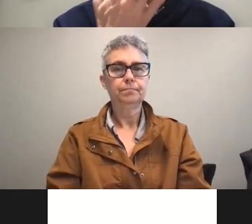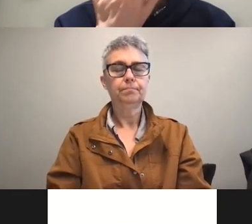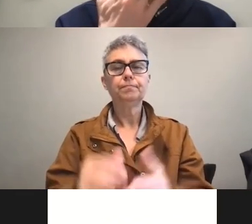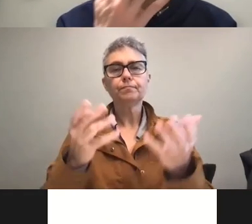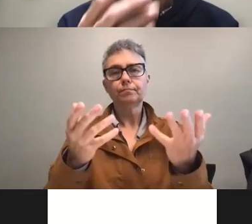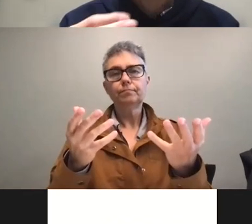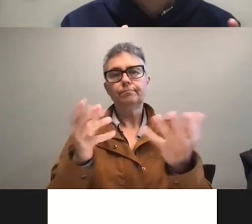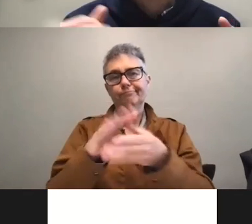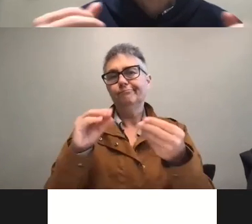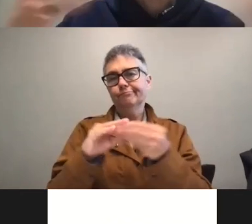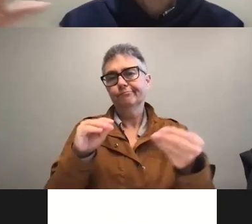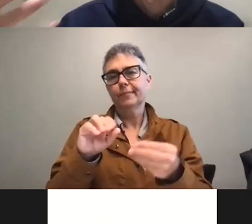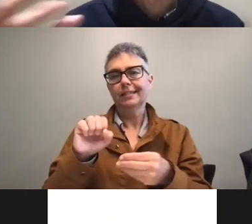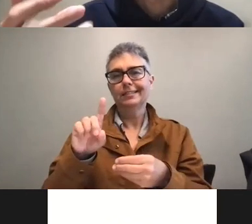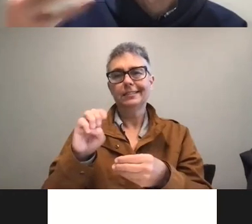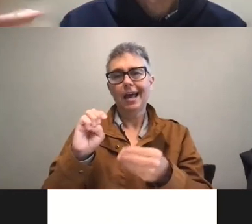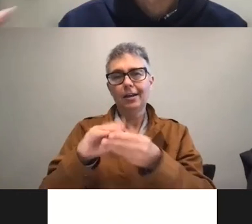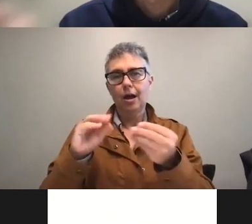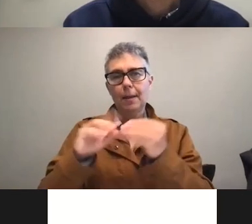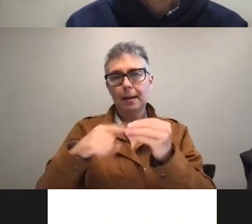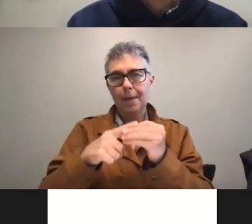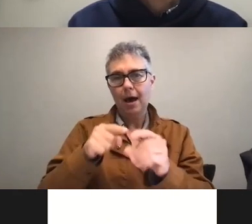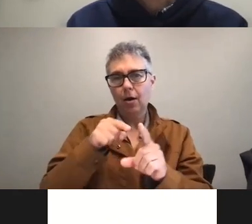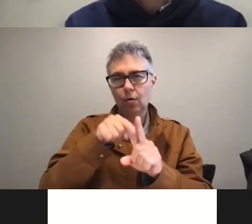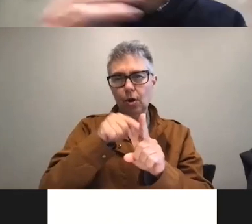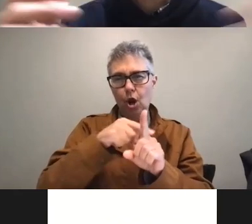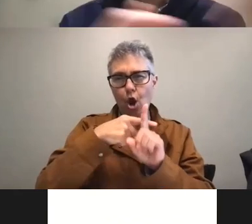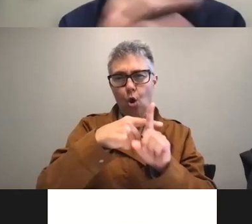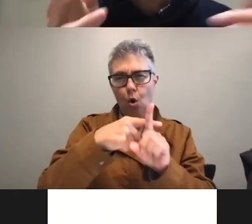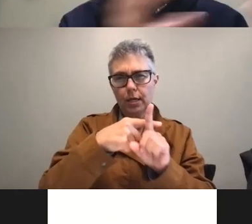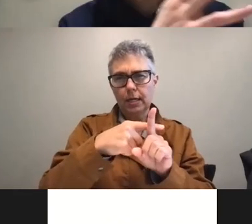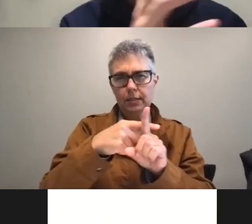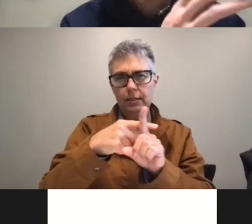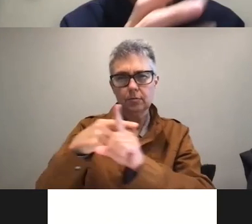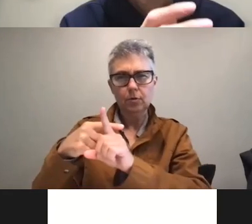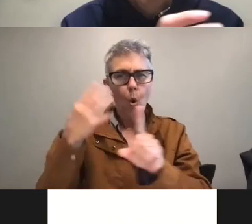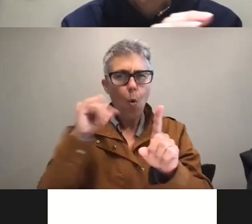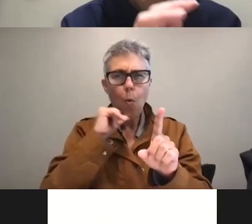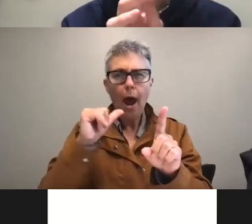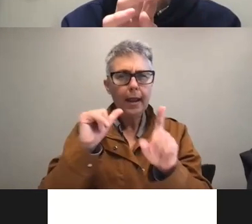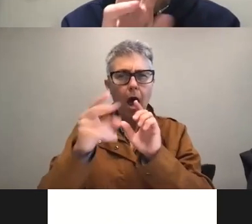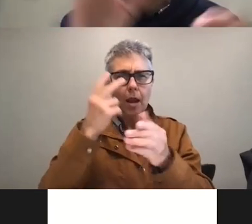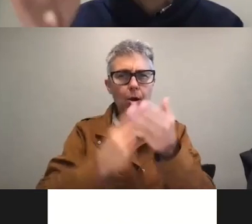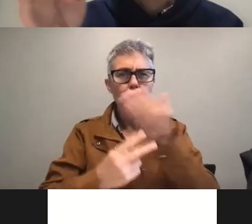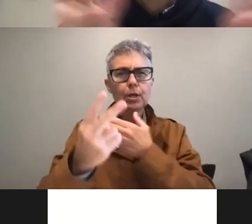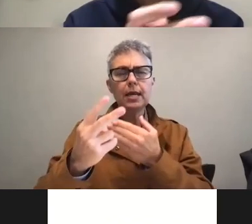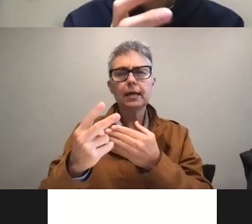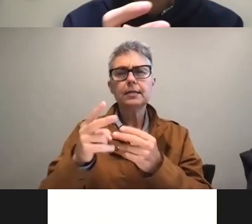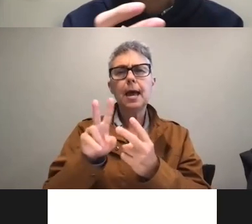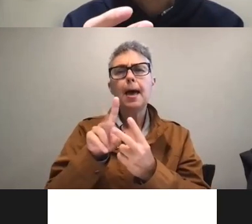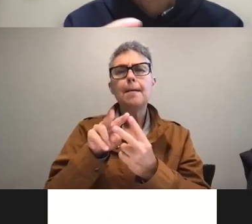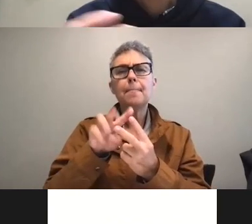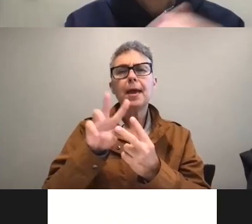side note, why do we stick with the coordinates? How about just predicting the pairwise distances, which itself